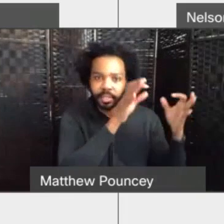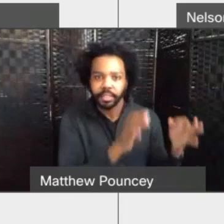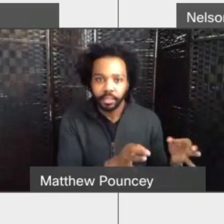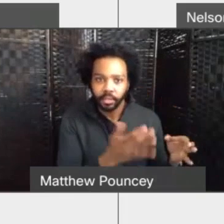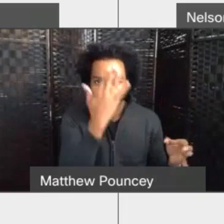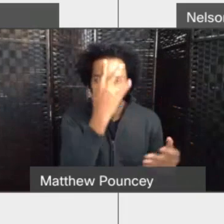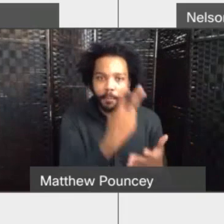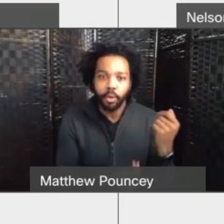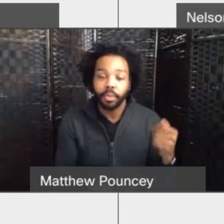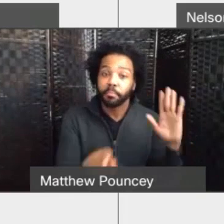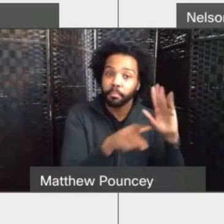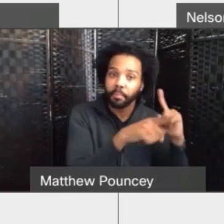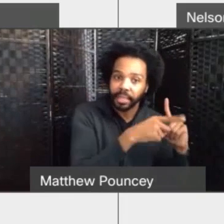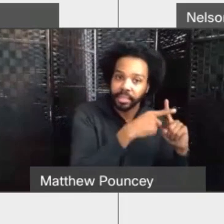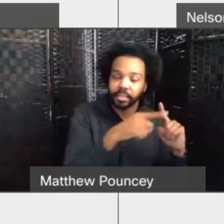their decision.